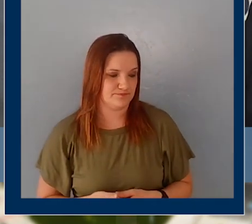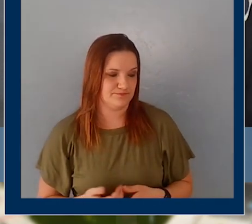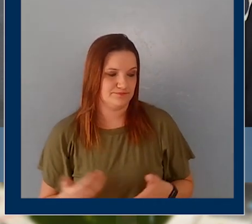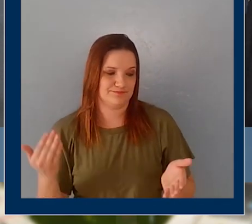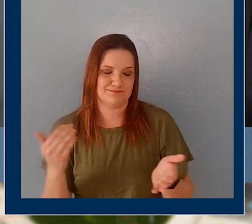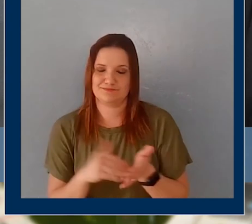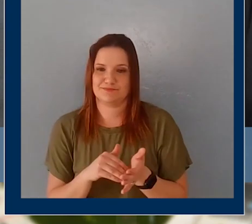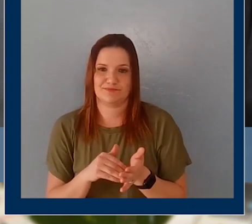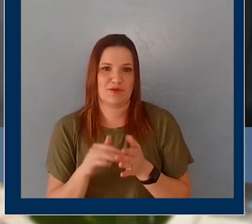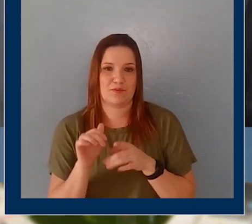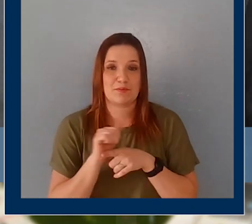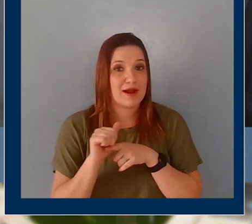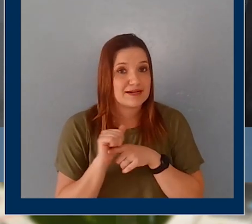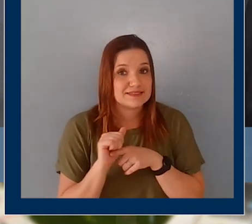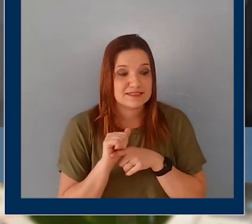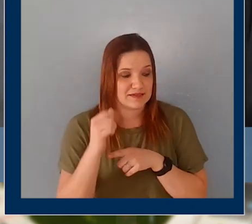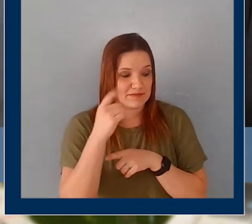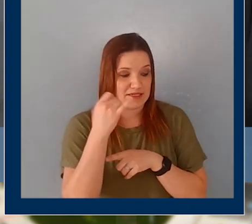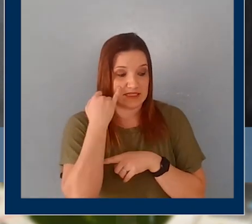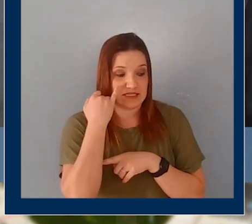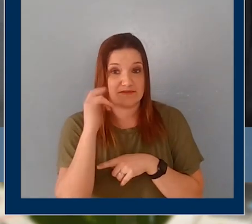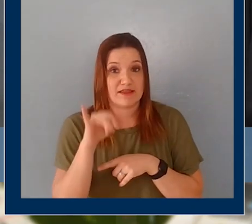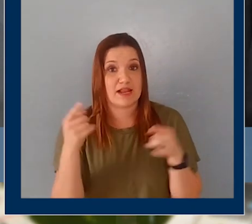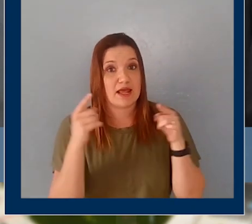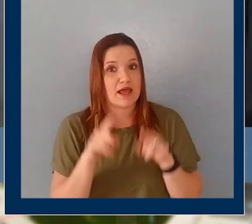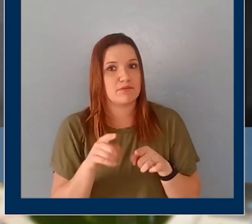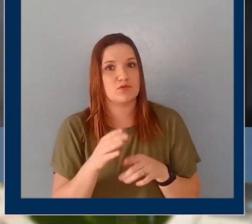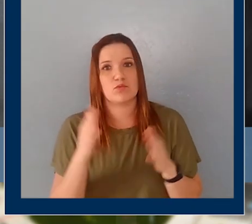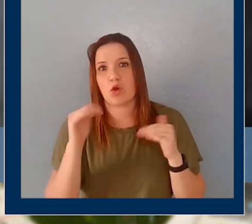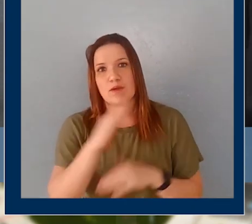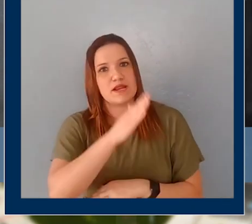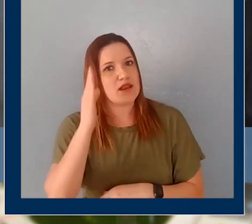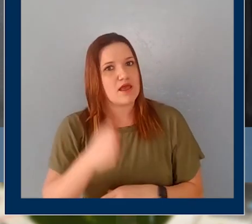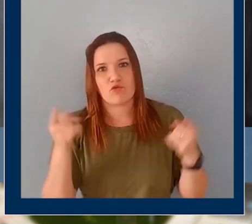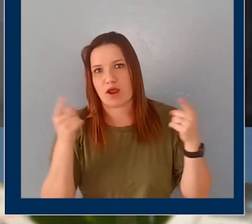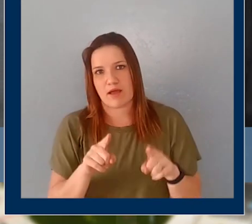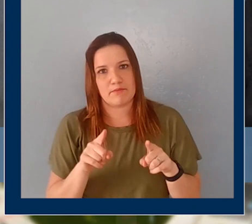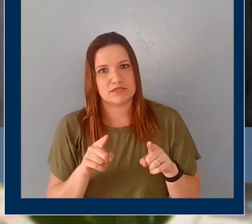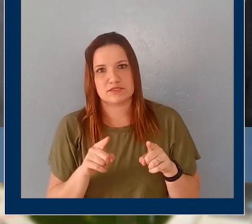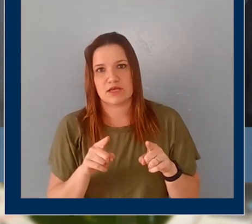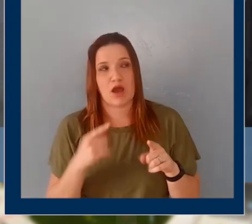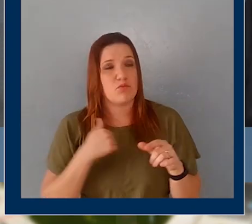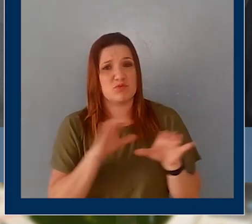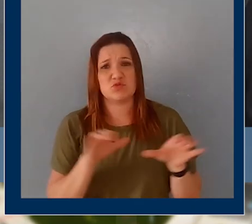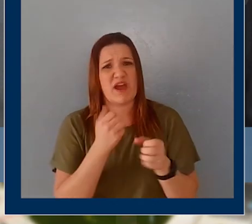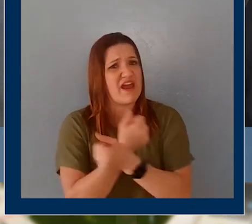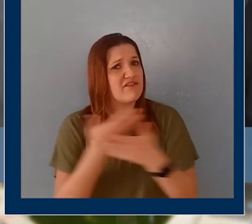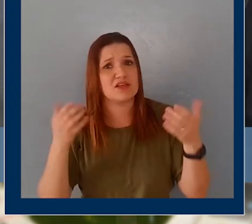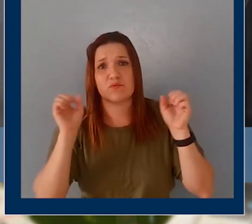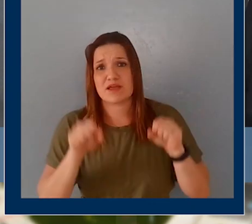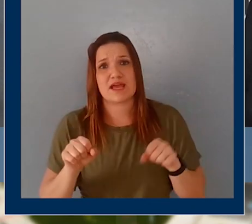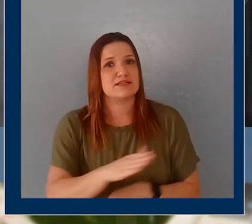the staff and pulling people, to the front lines that maybe don't normally work on the front lines. I mean, we will take